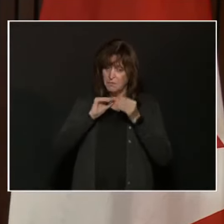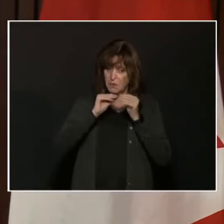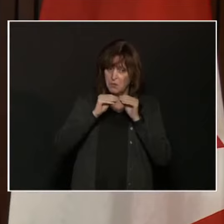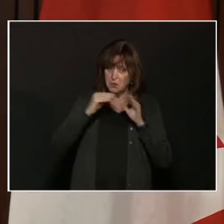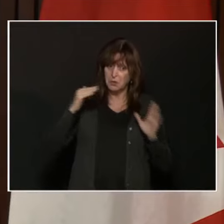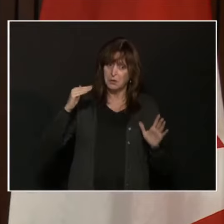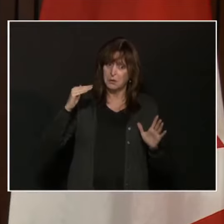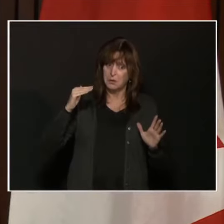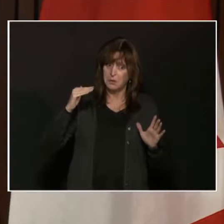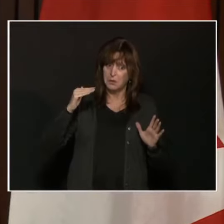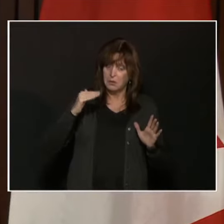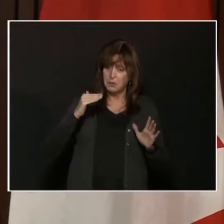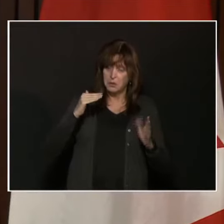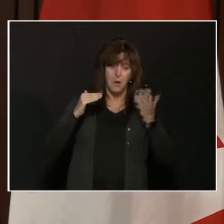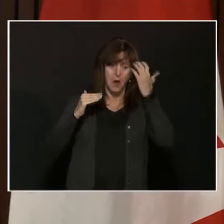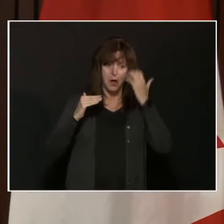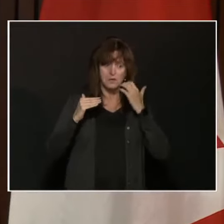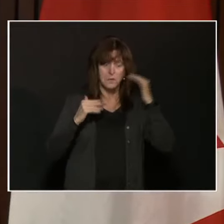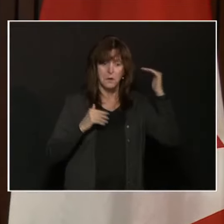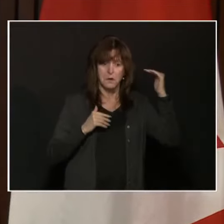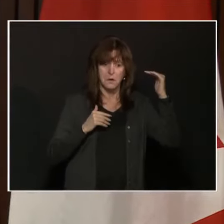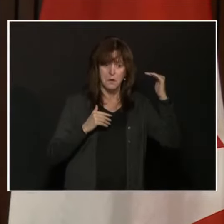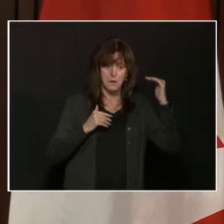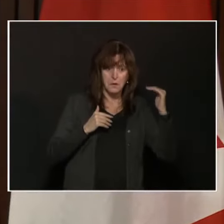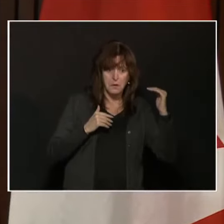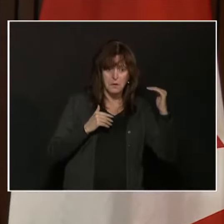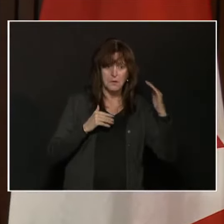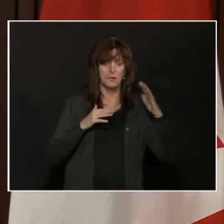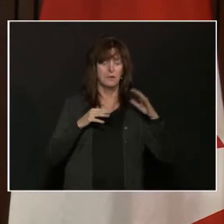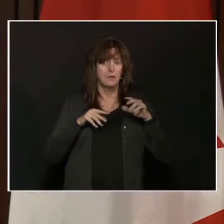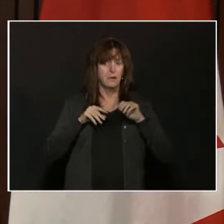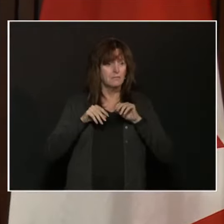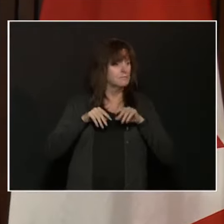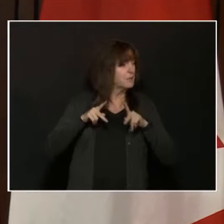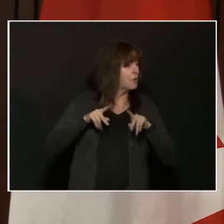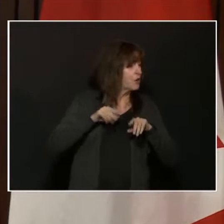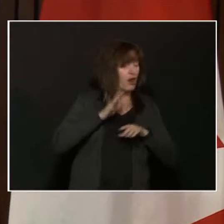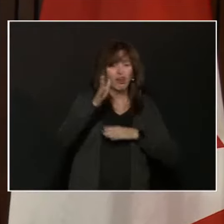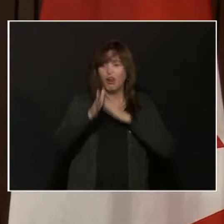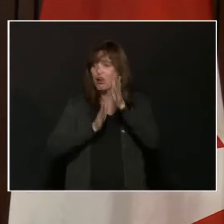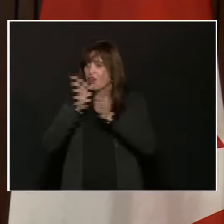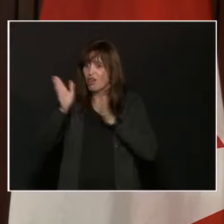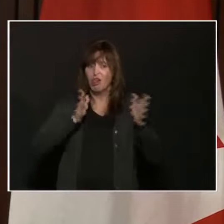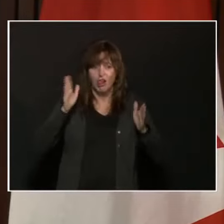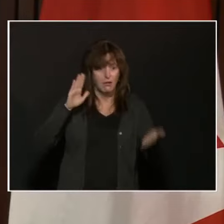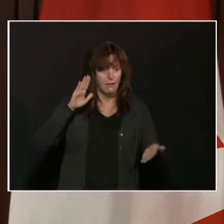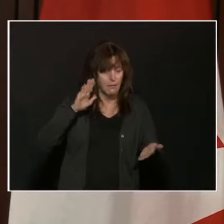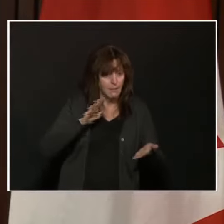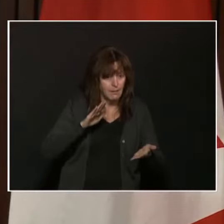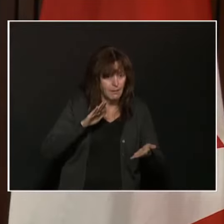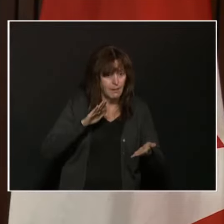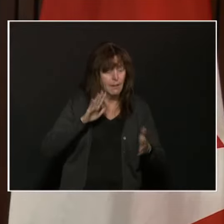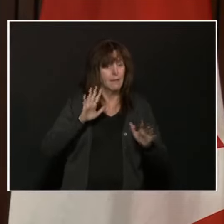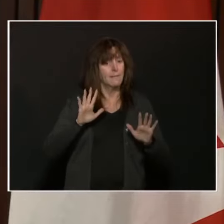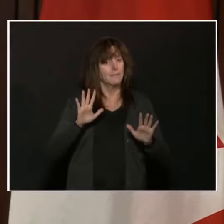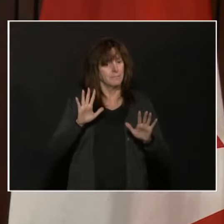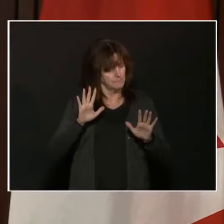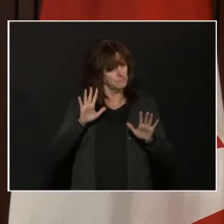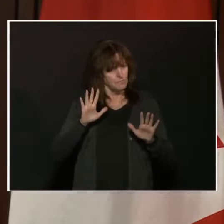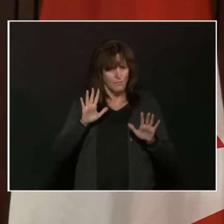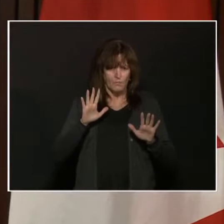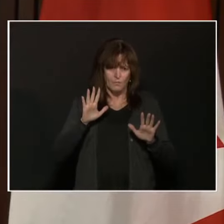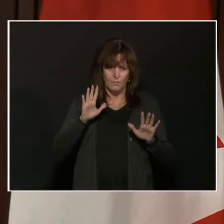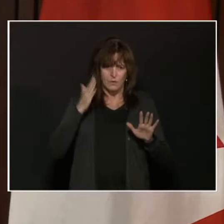down, and the mobility, we're moving less, the mobility is down. And I know that this reflects